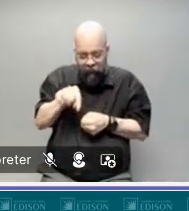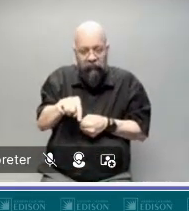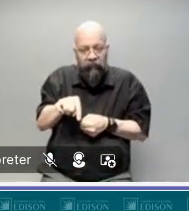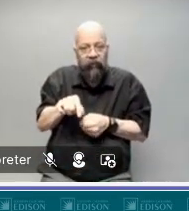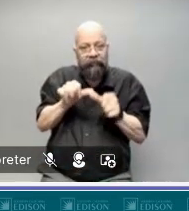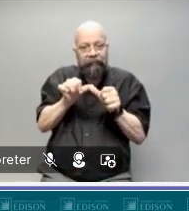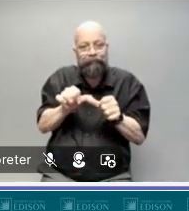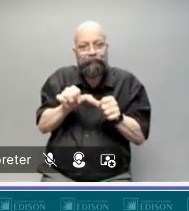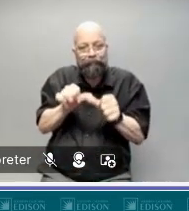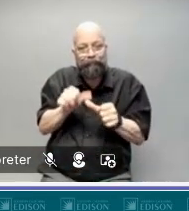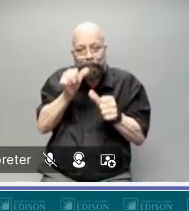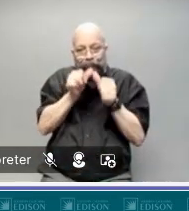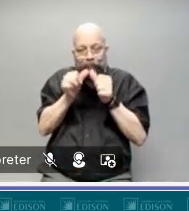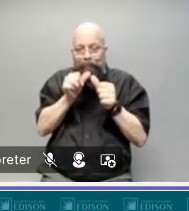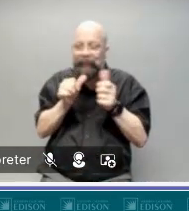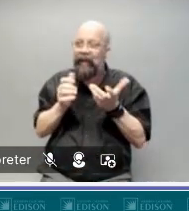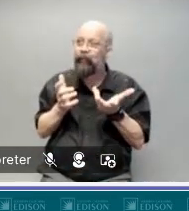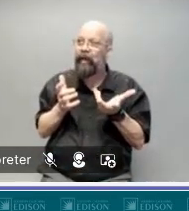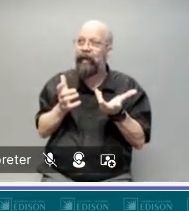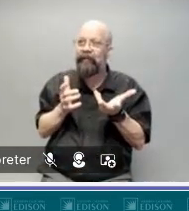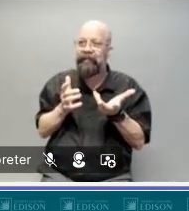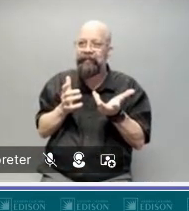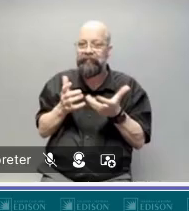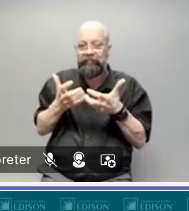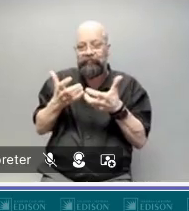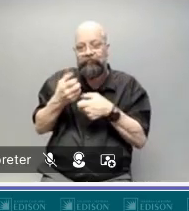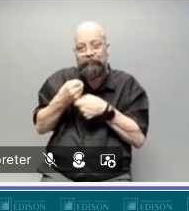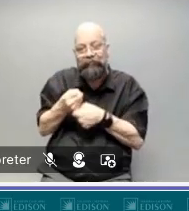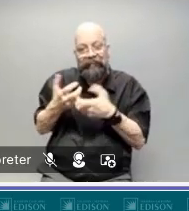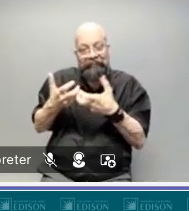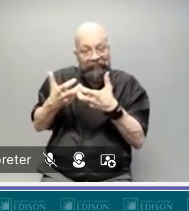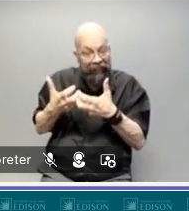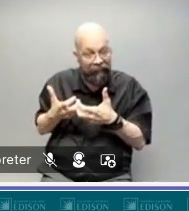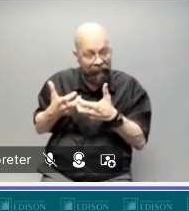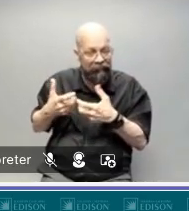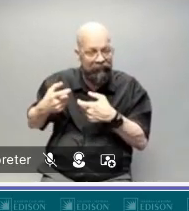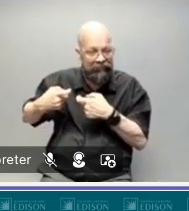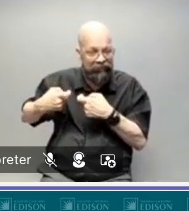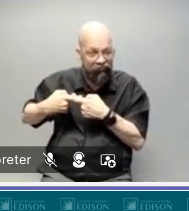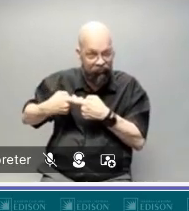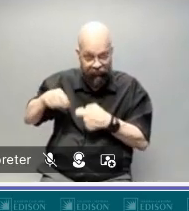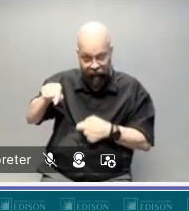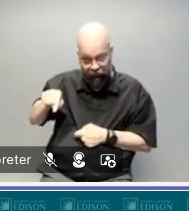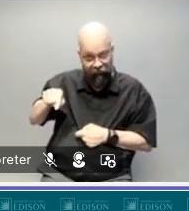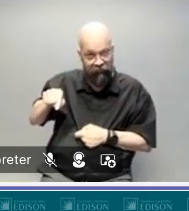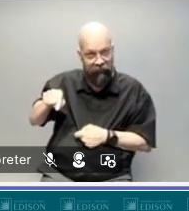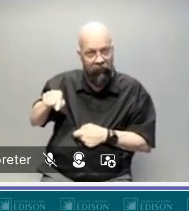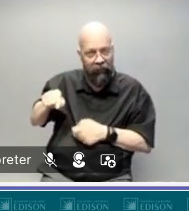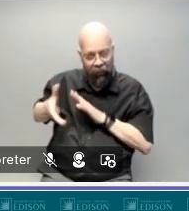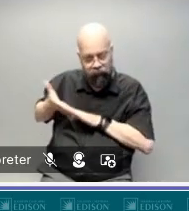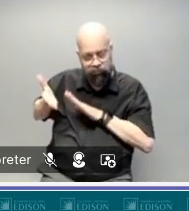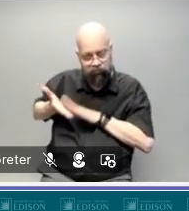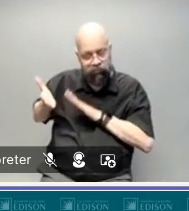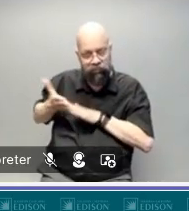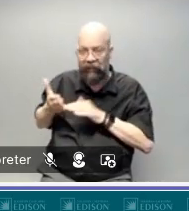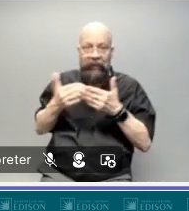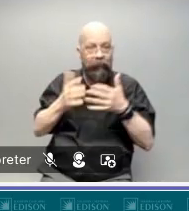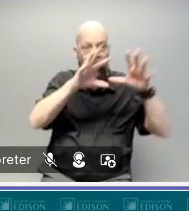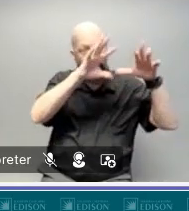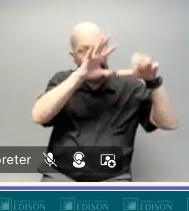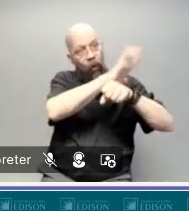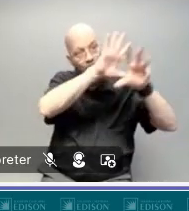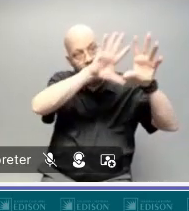have installed backup generators so that businesses that you depend on most can keep operating even during